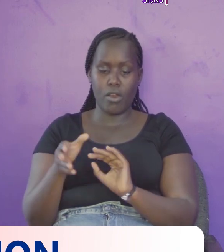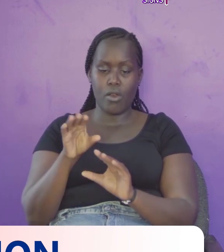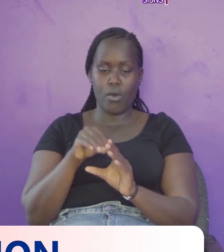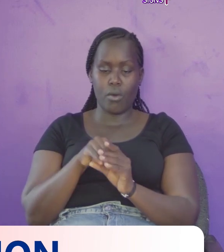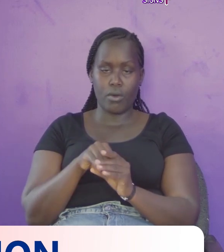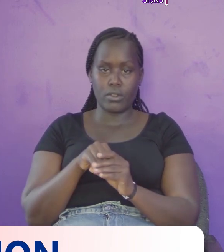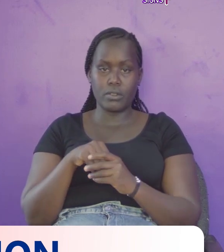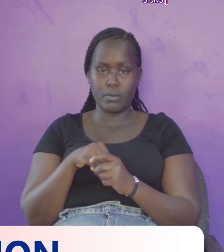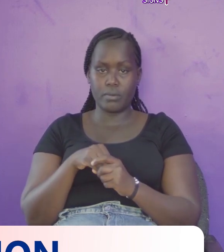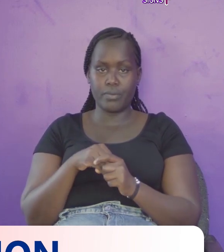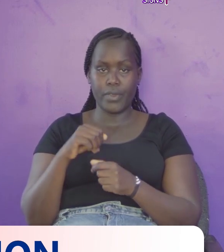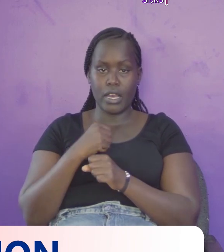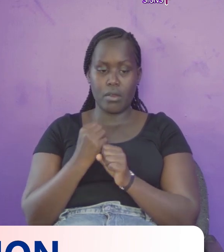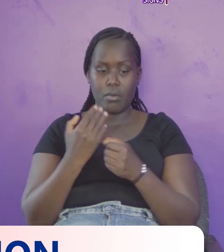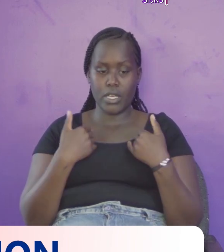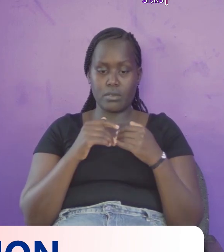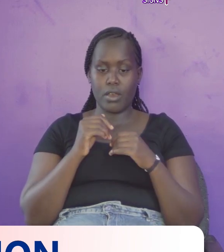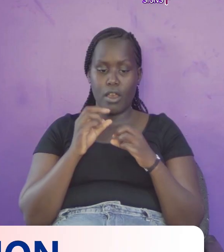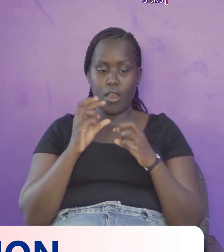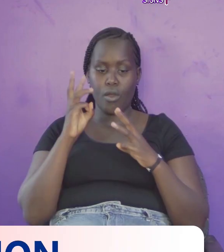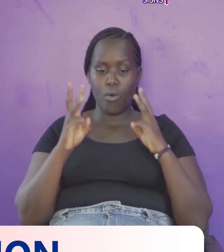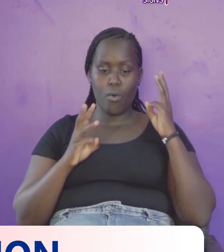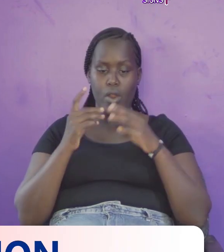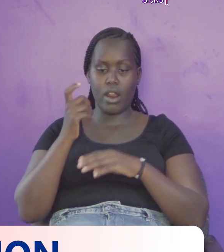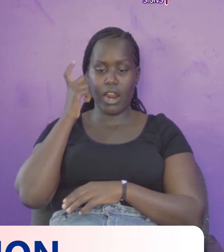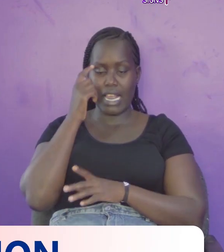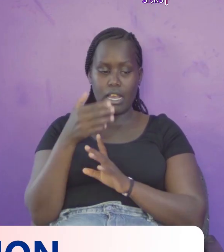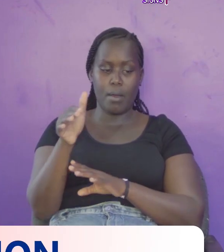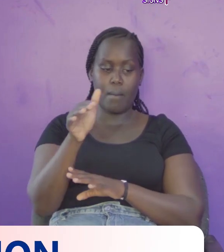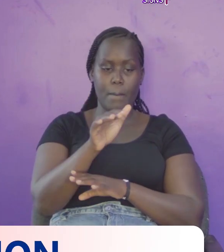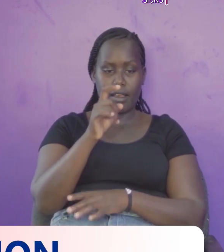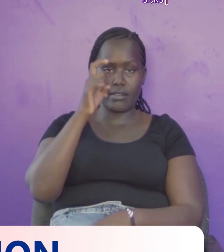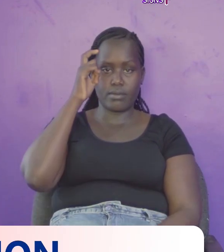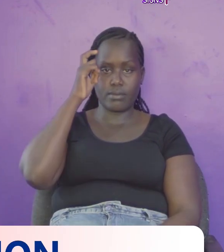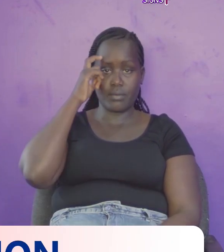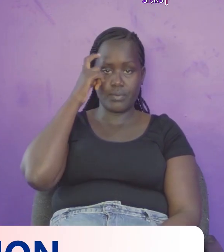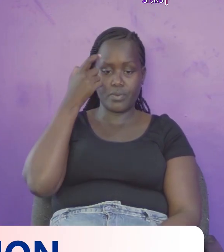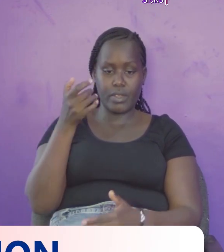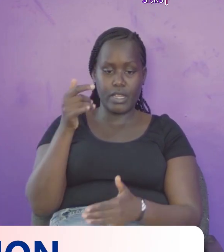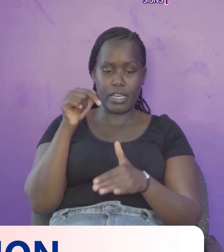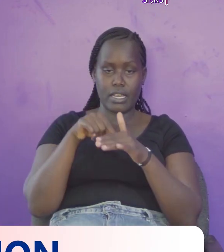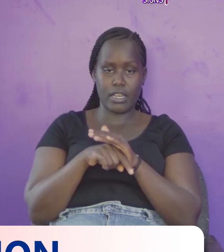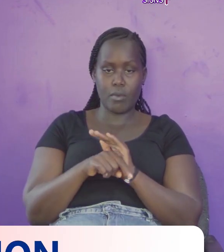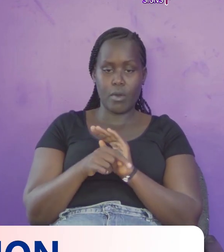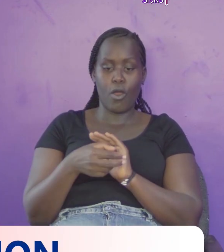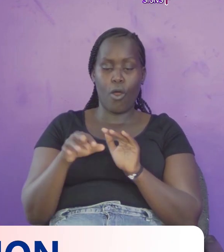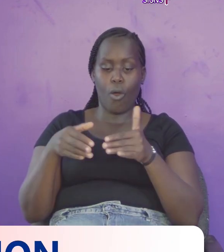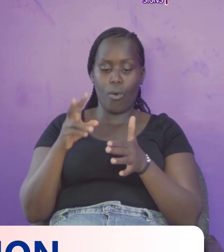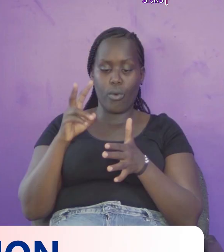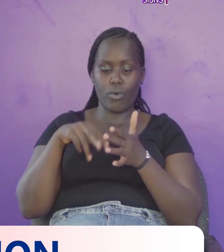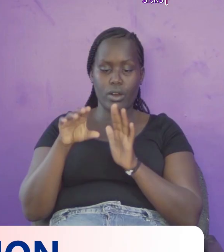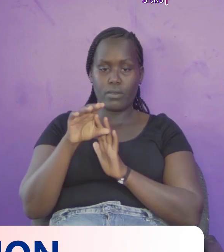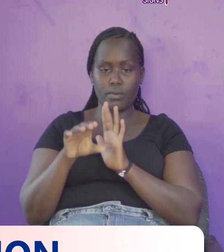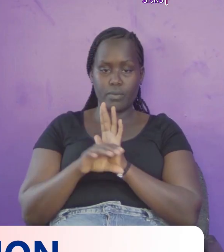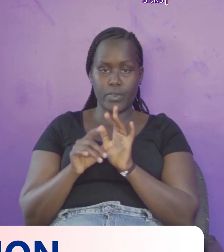Yes. It makes me worried. I'm thinking they need to go and rethink. They need to go and read the Constitution. They need to go